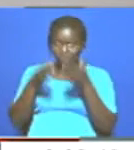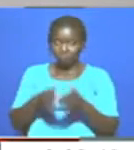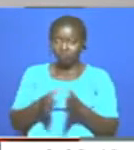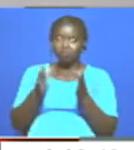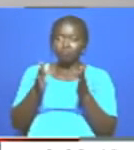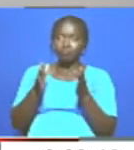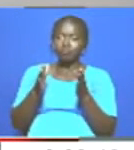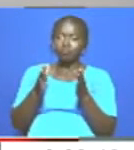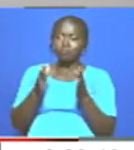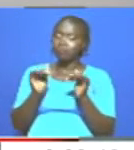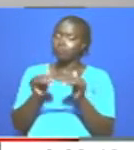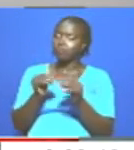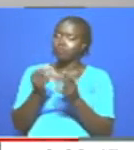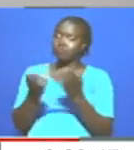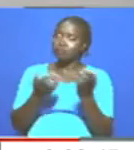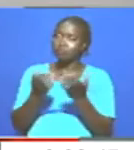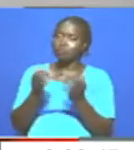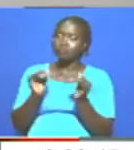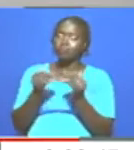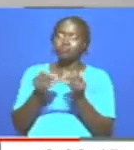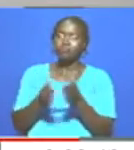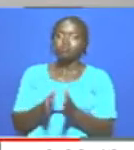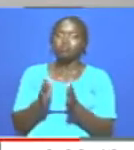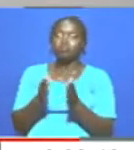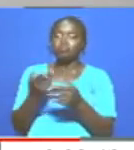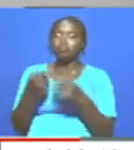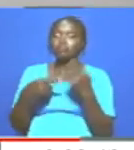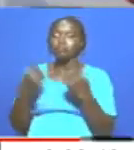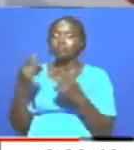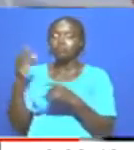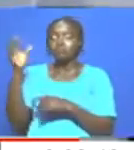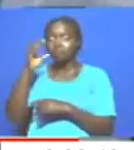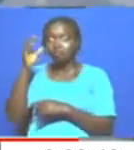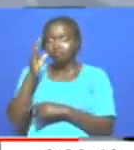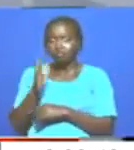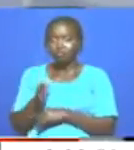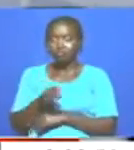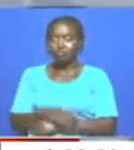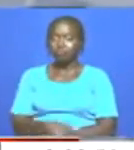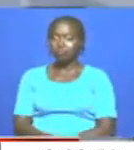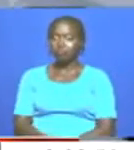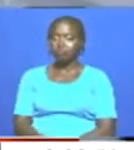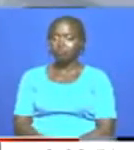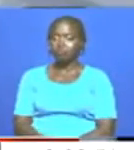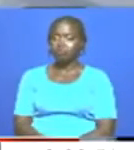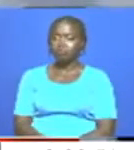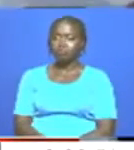afloat and devise new tactics to win customers.